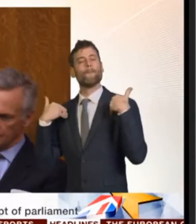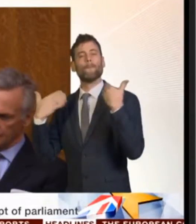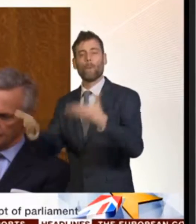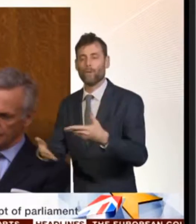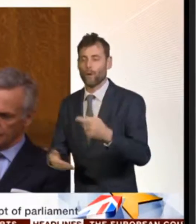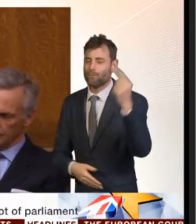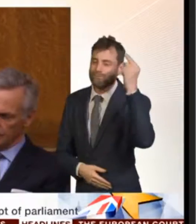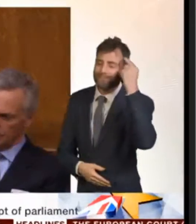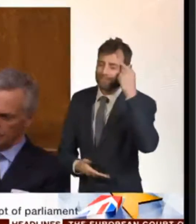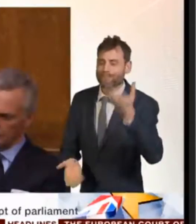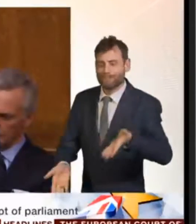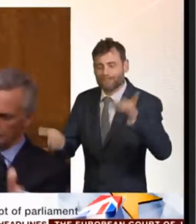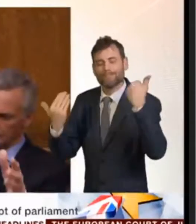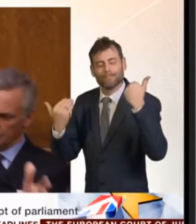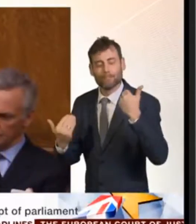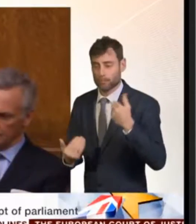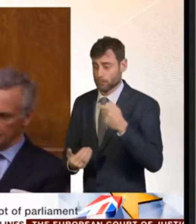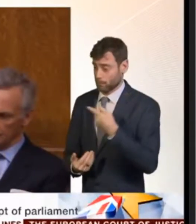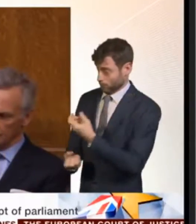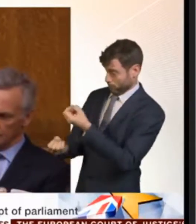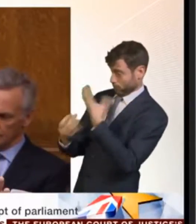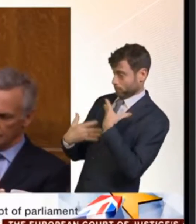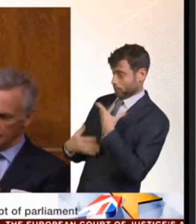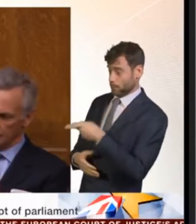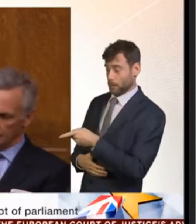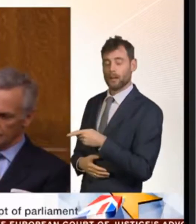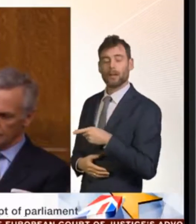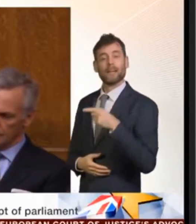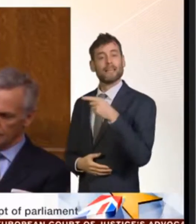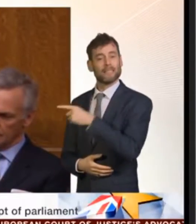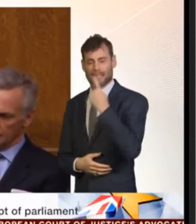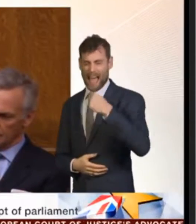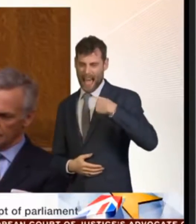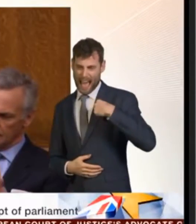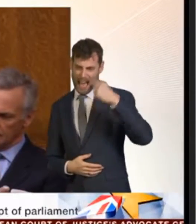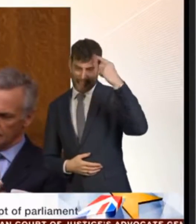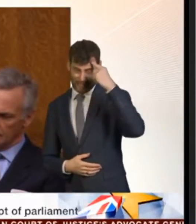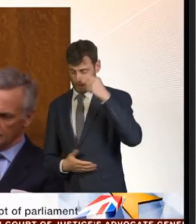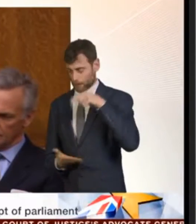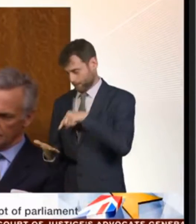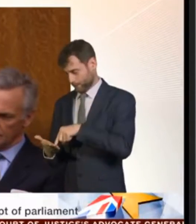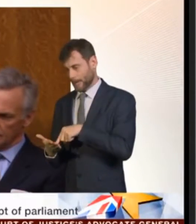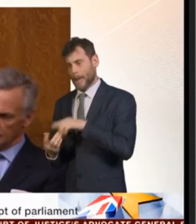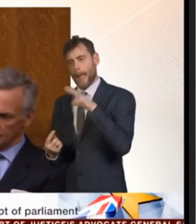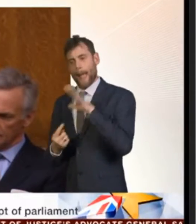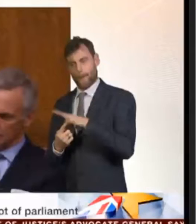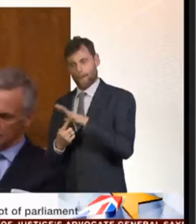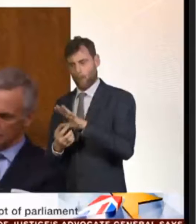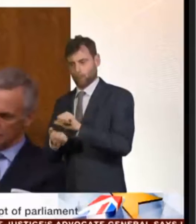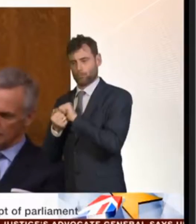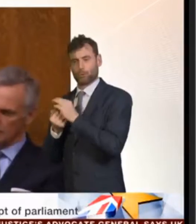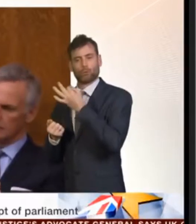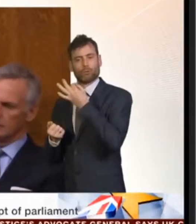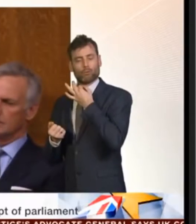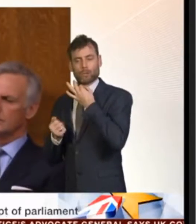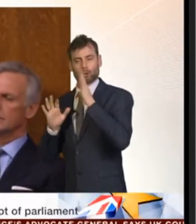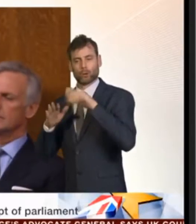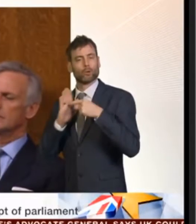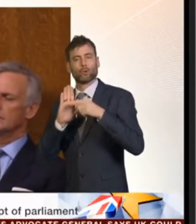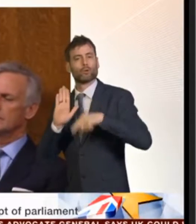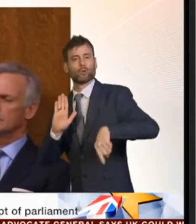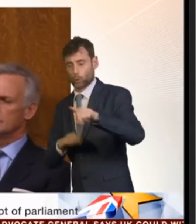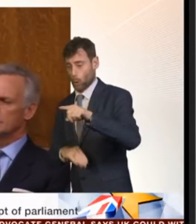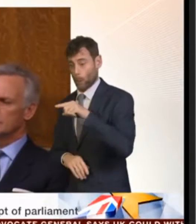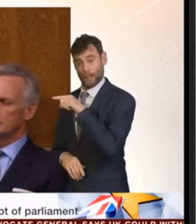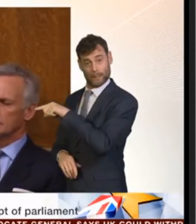real and that what he thought was in the national interest does also bear on the question of whether